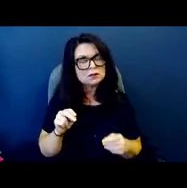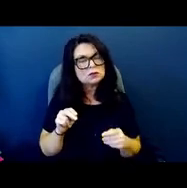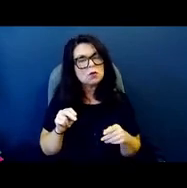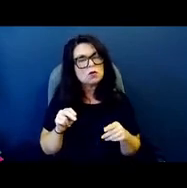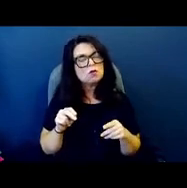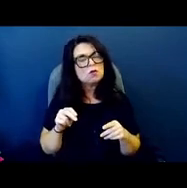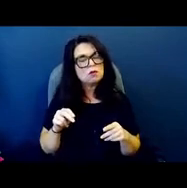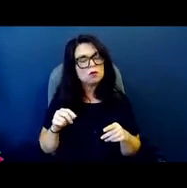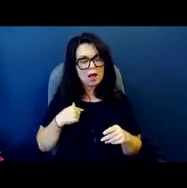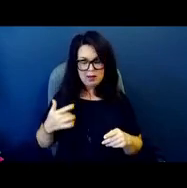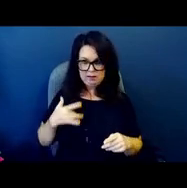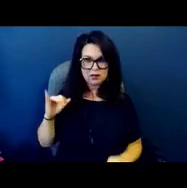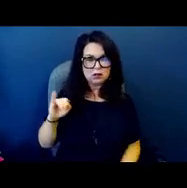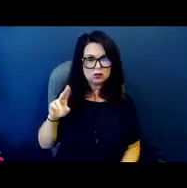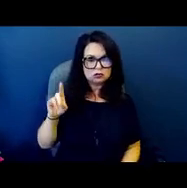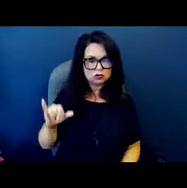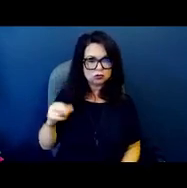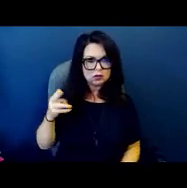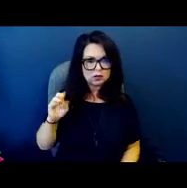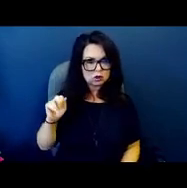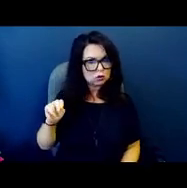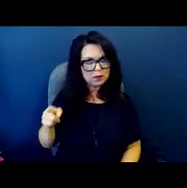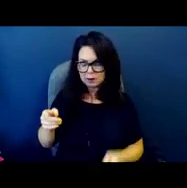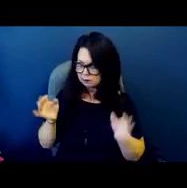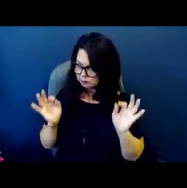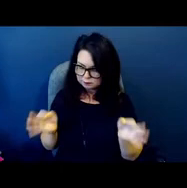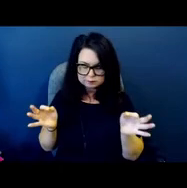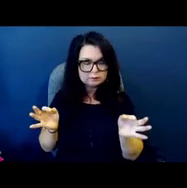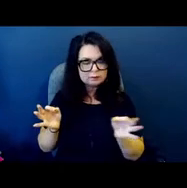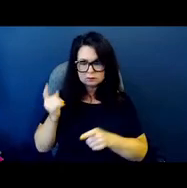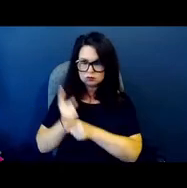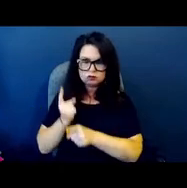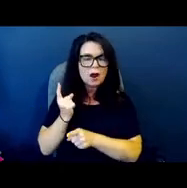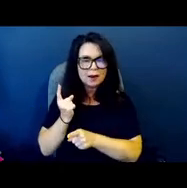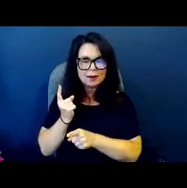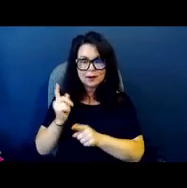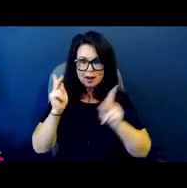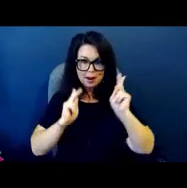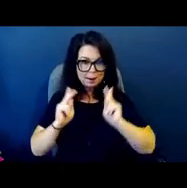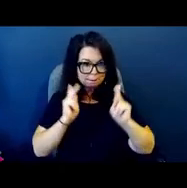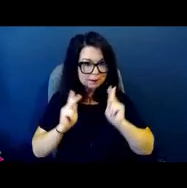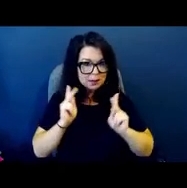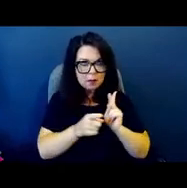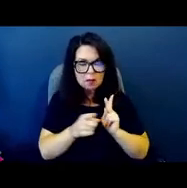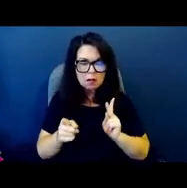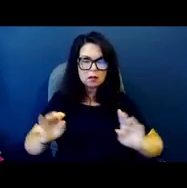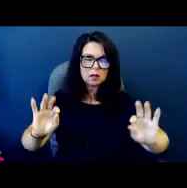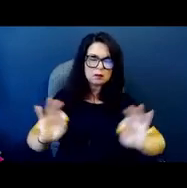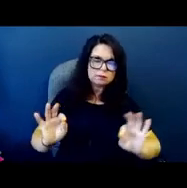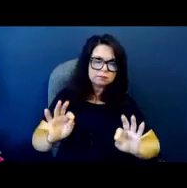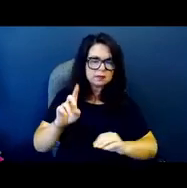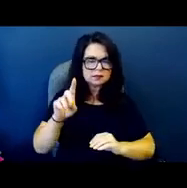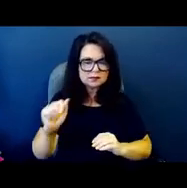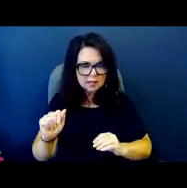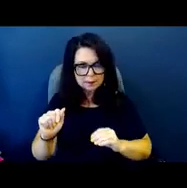that Judy Heumann is absolutely right, folks that are less disabled than me, like if you have a